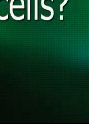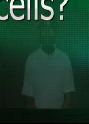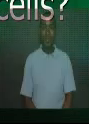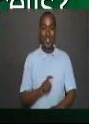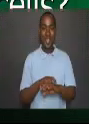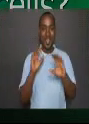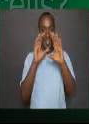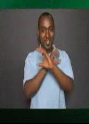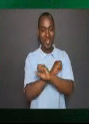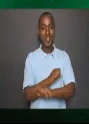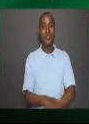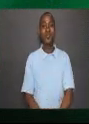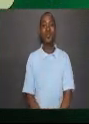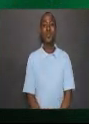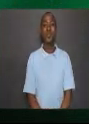Time's up.